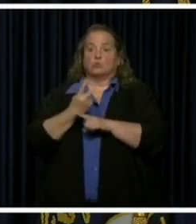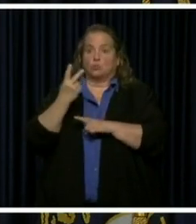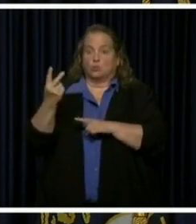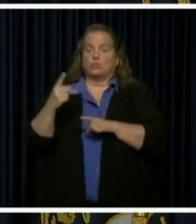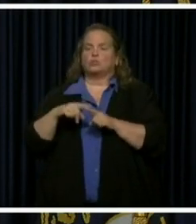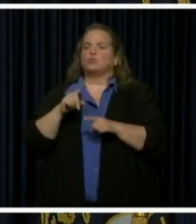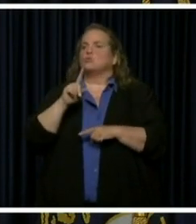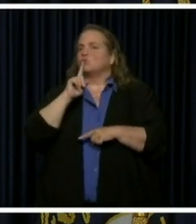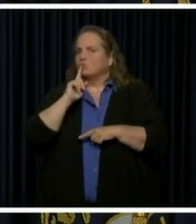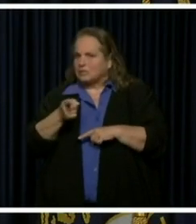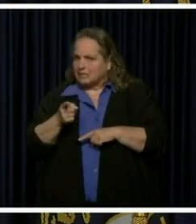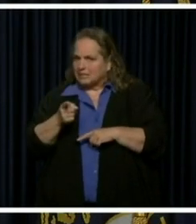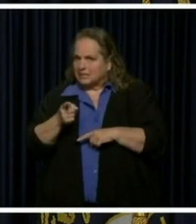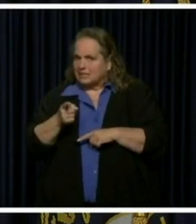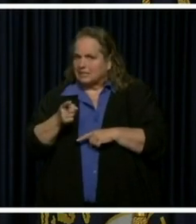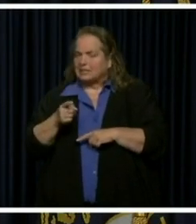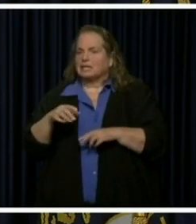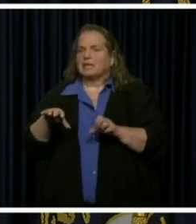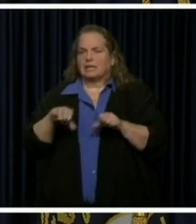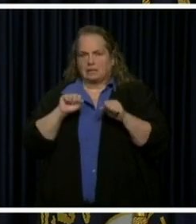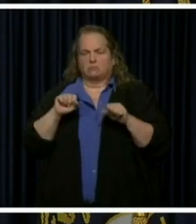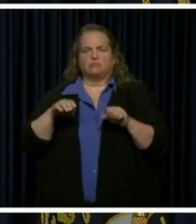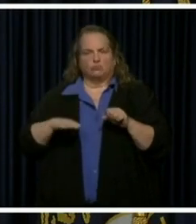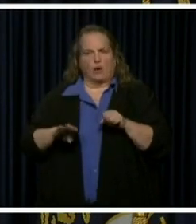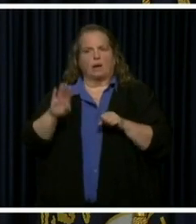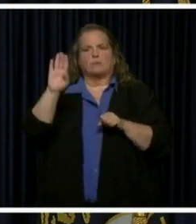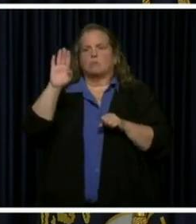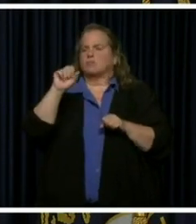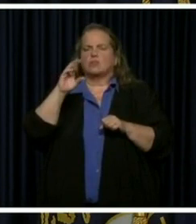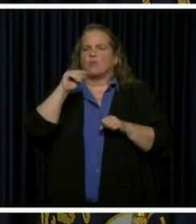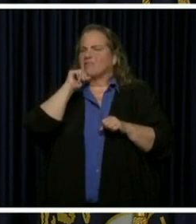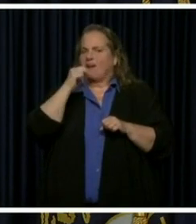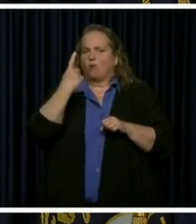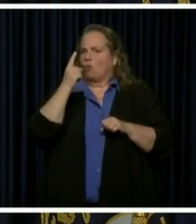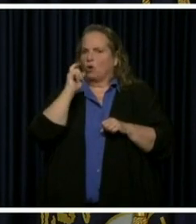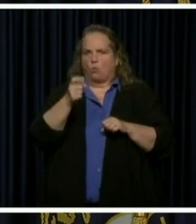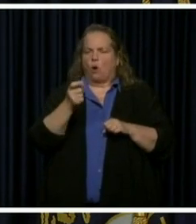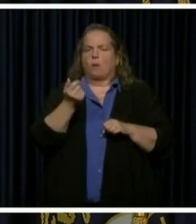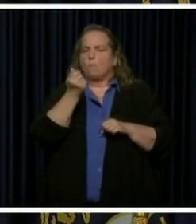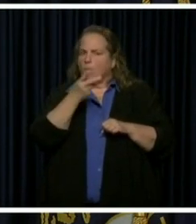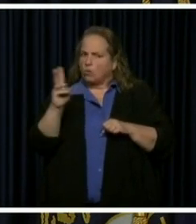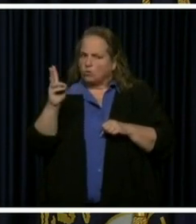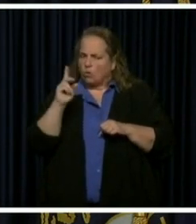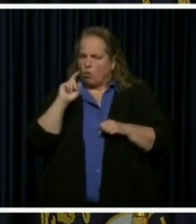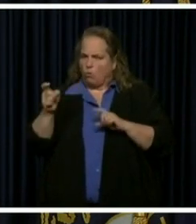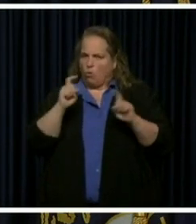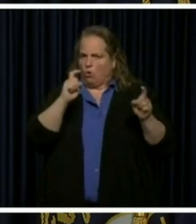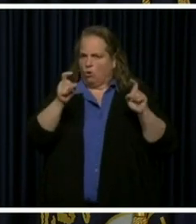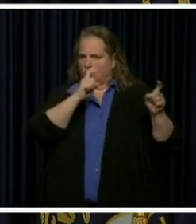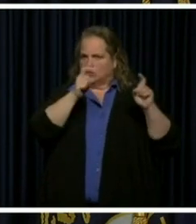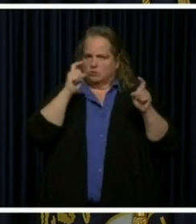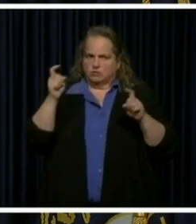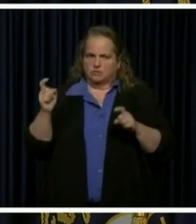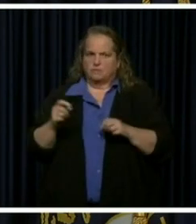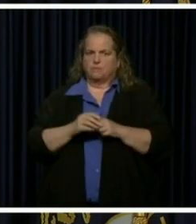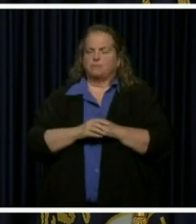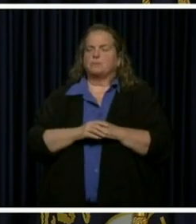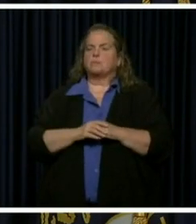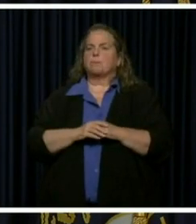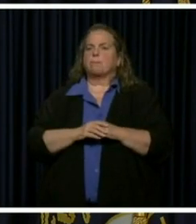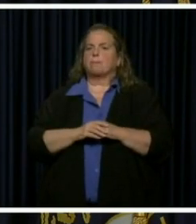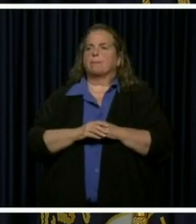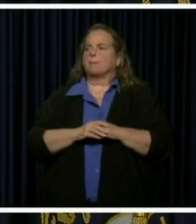to really get ramped up. So it's not just one award. It's multiple awards that we can pull from.